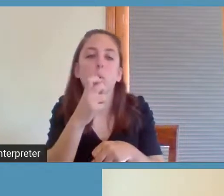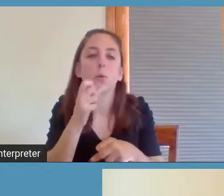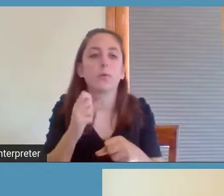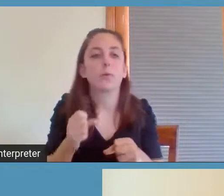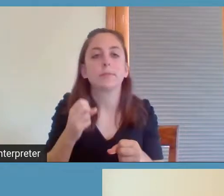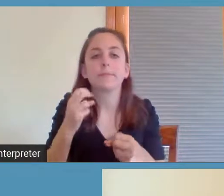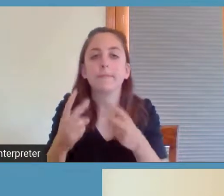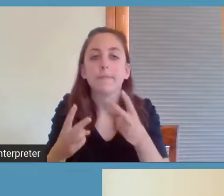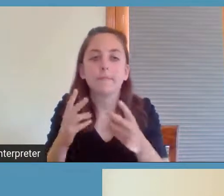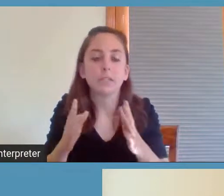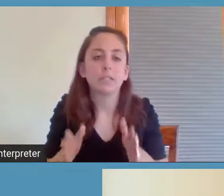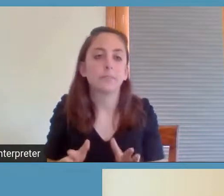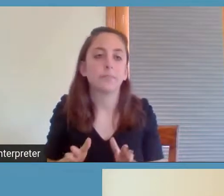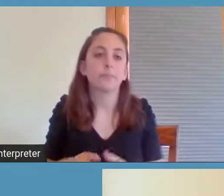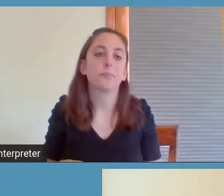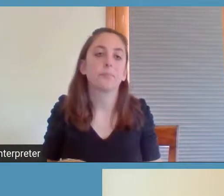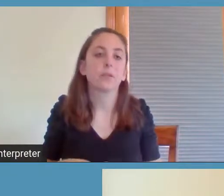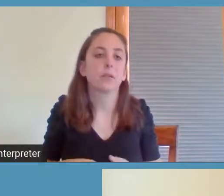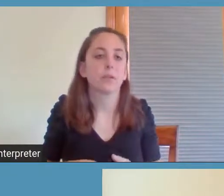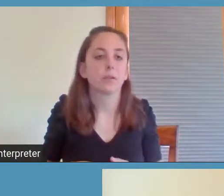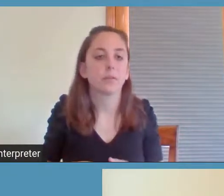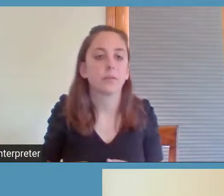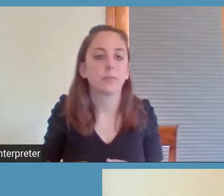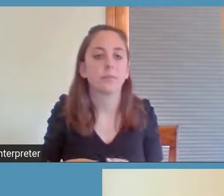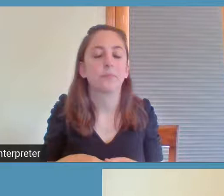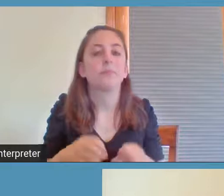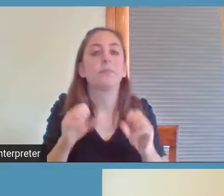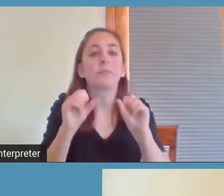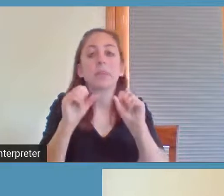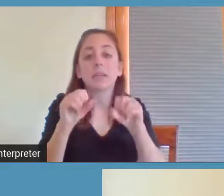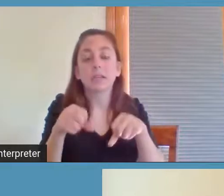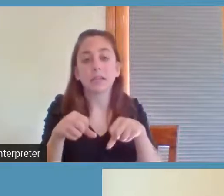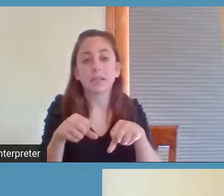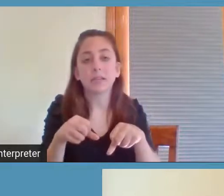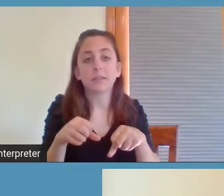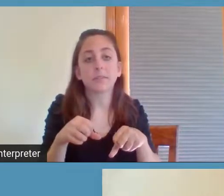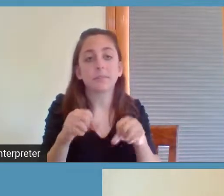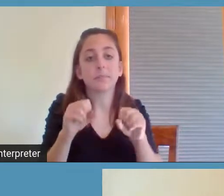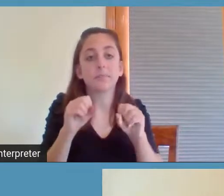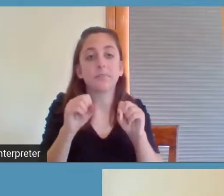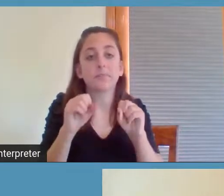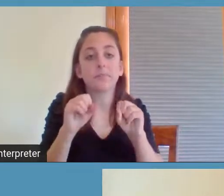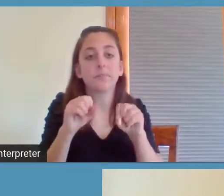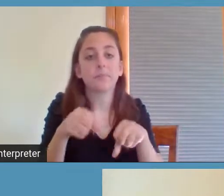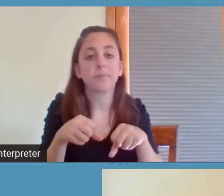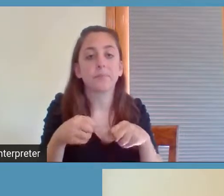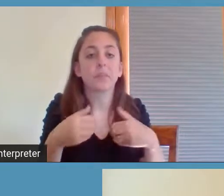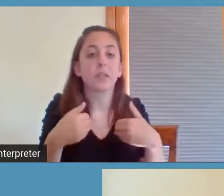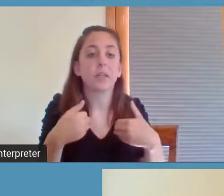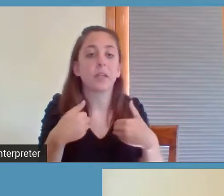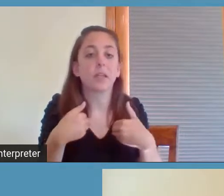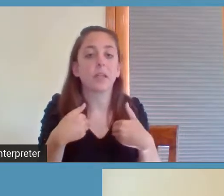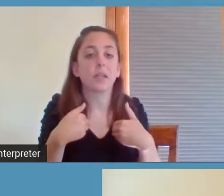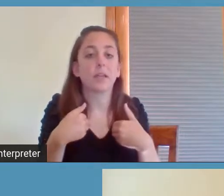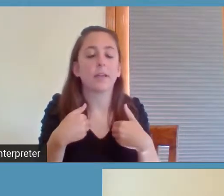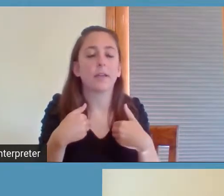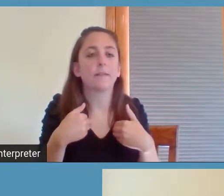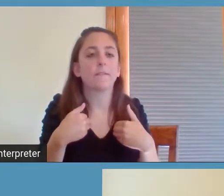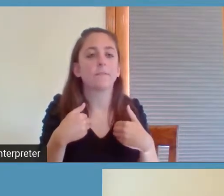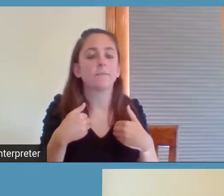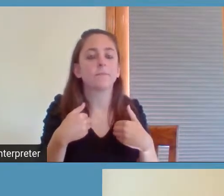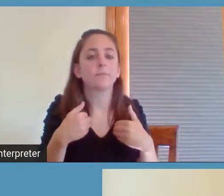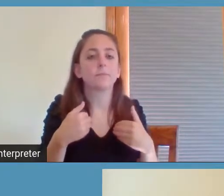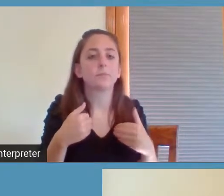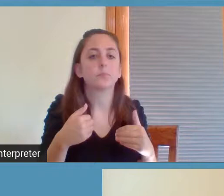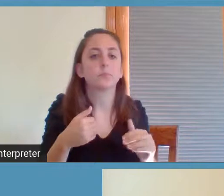traffic of information data from both sites. You can actually have it. I remember having like not a sensor, but